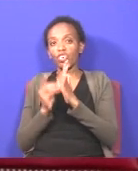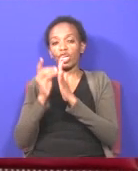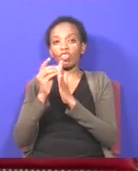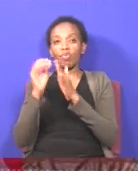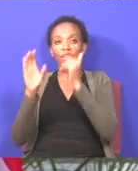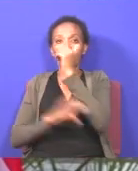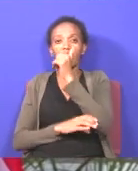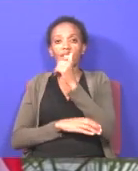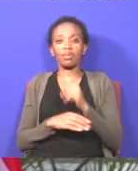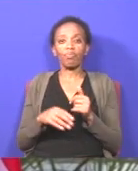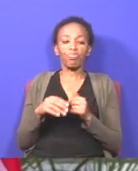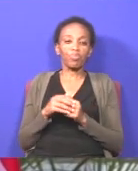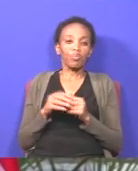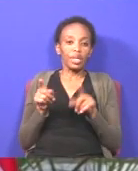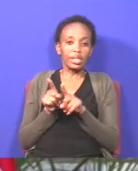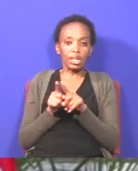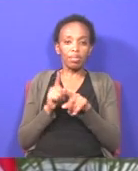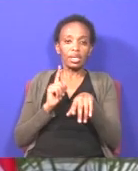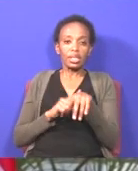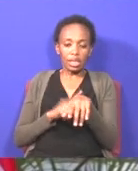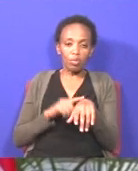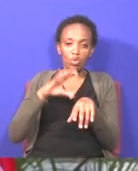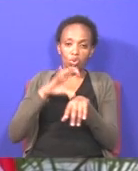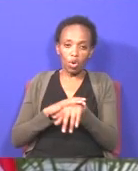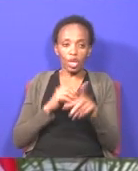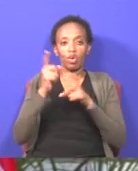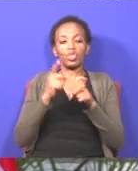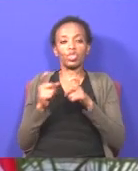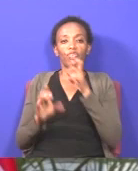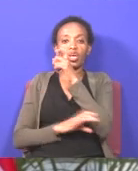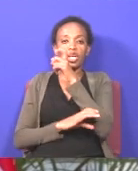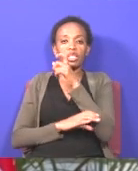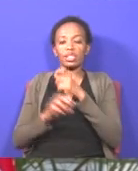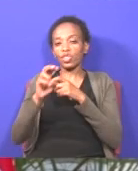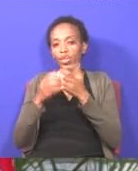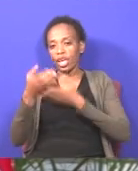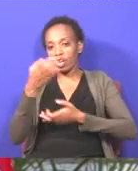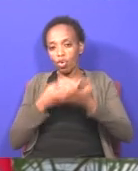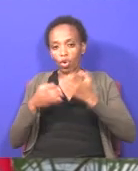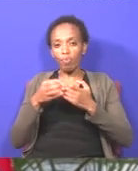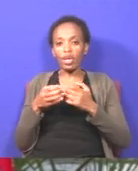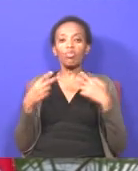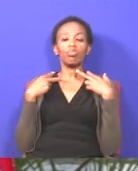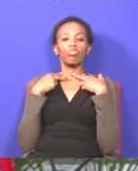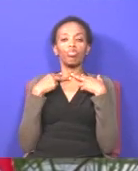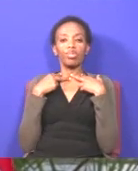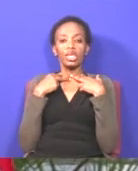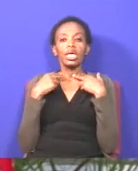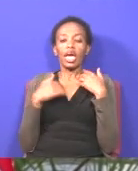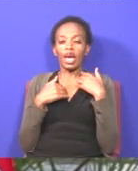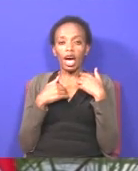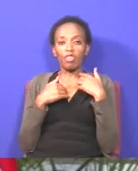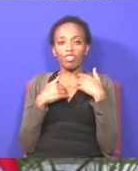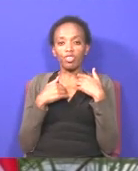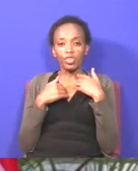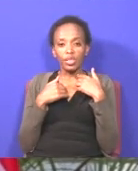this country. Your Excellency, as you took up the reins of this country, you found the economy in a quagmire. And you have taken